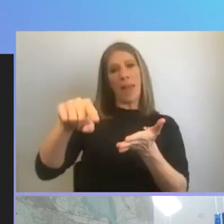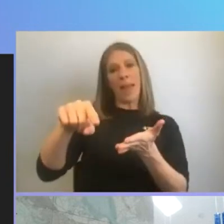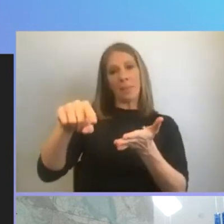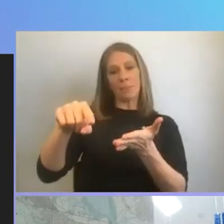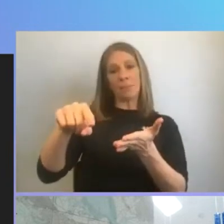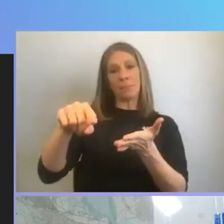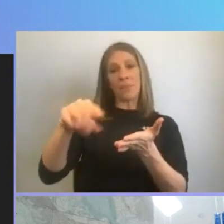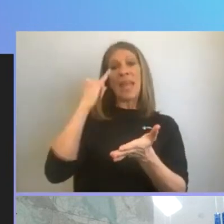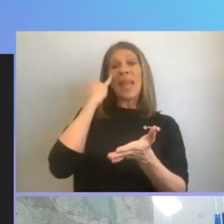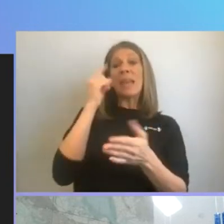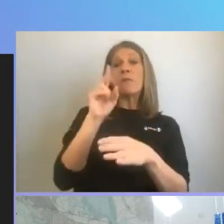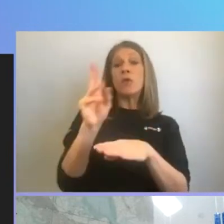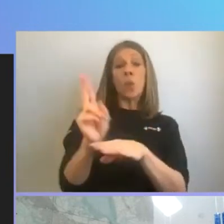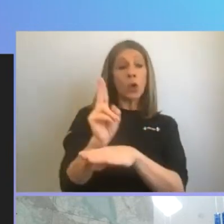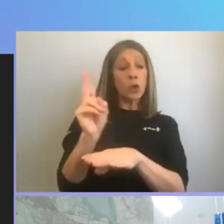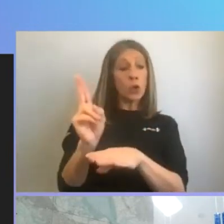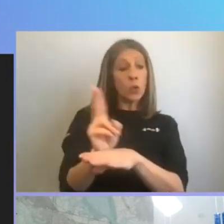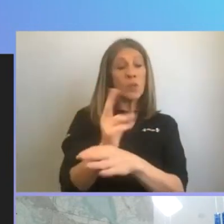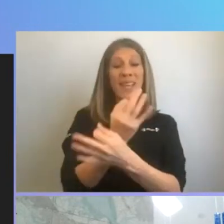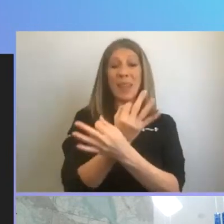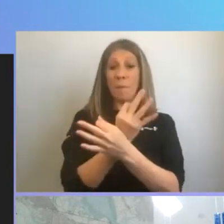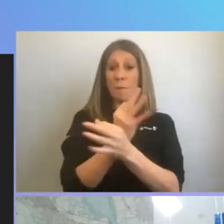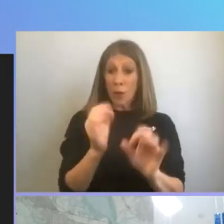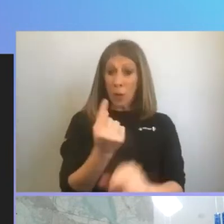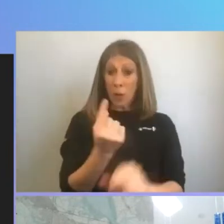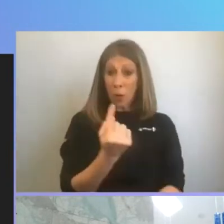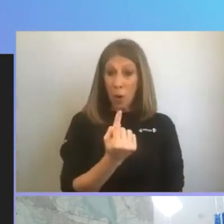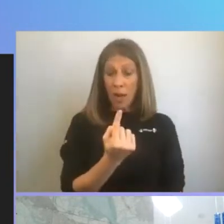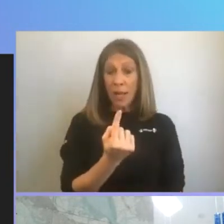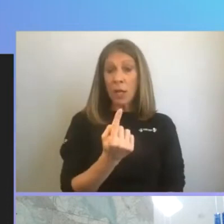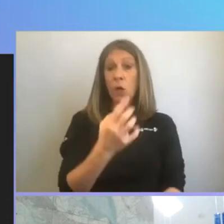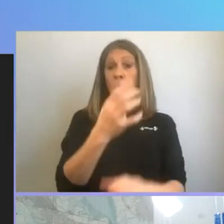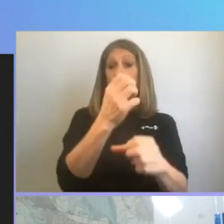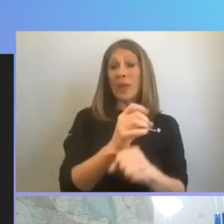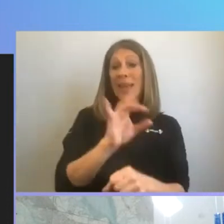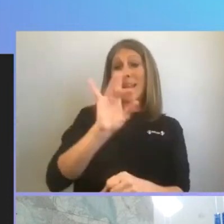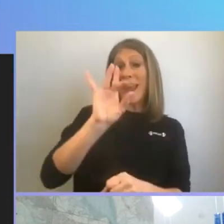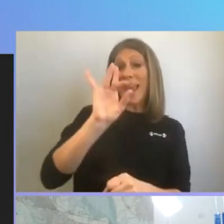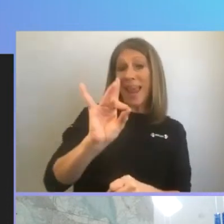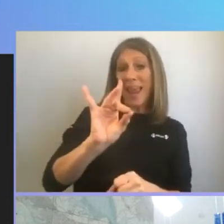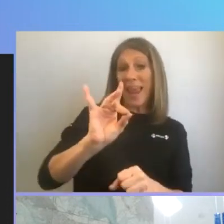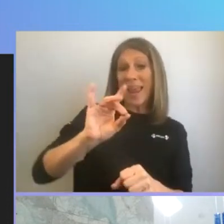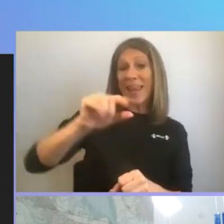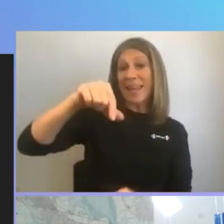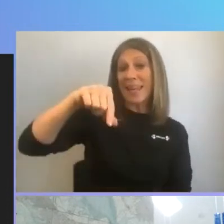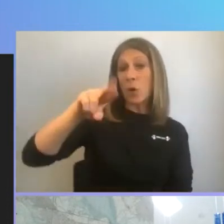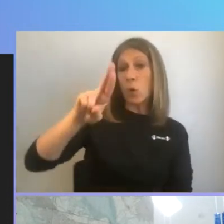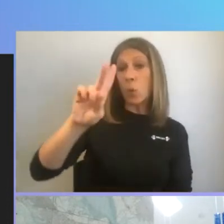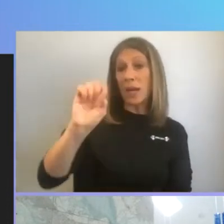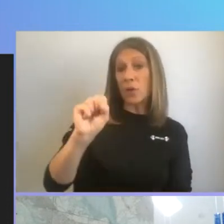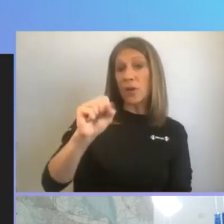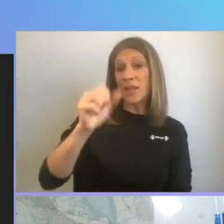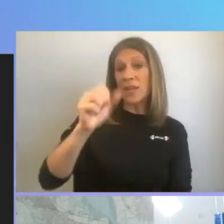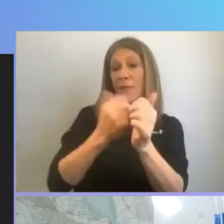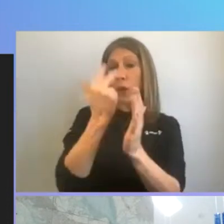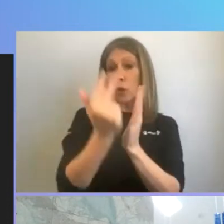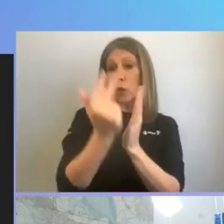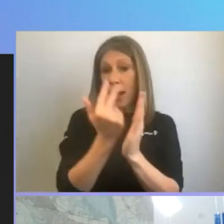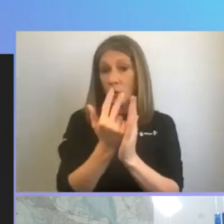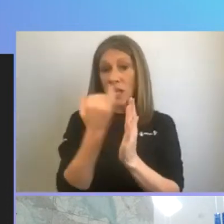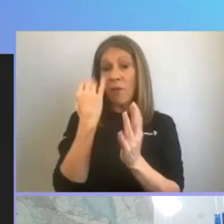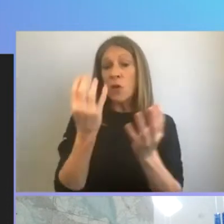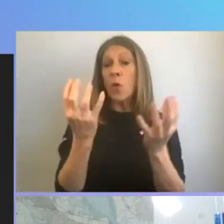So if you're using the free version, you get 8 queries every 3 hours. If you want the